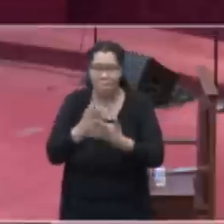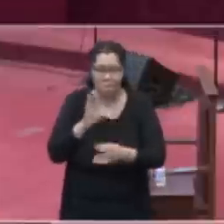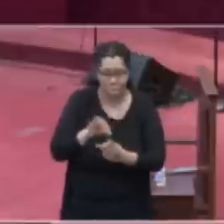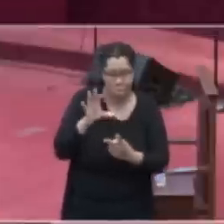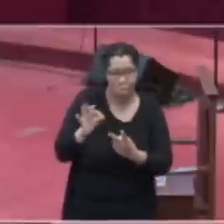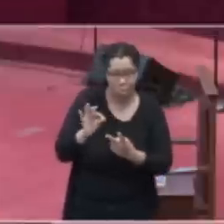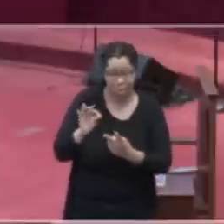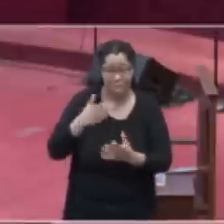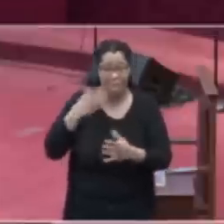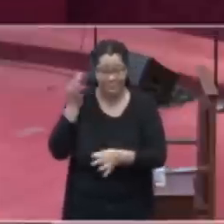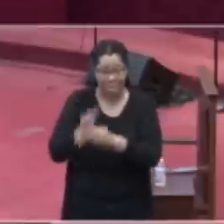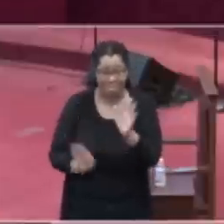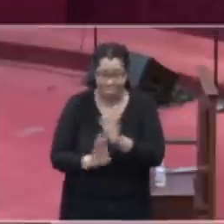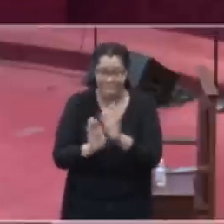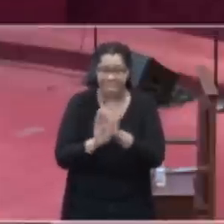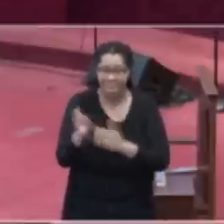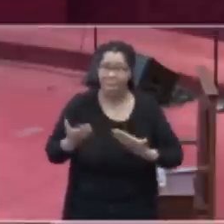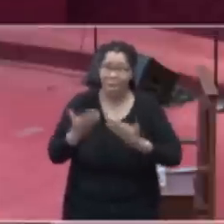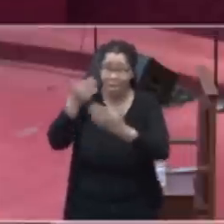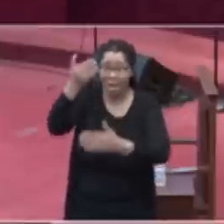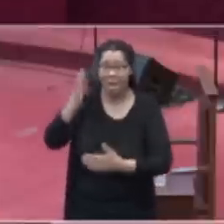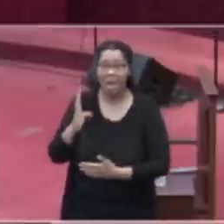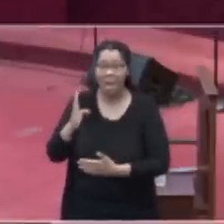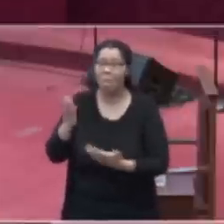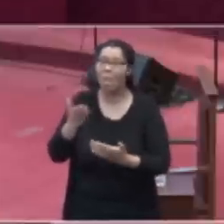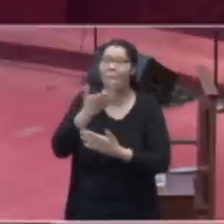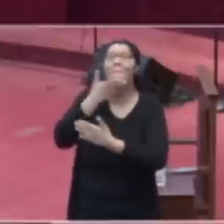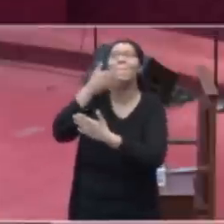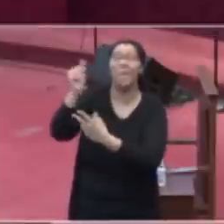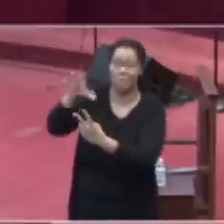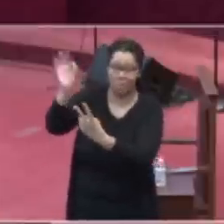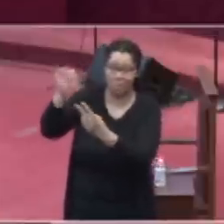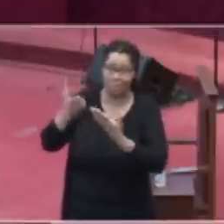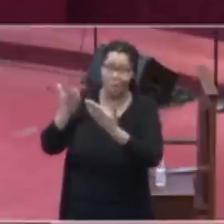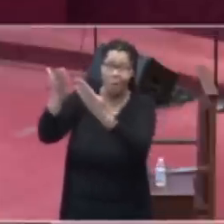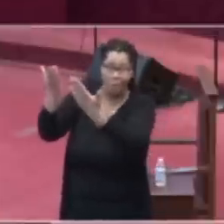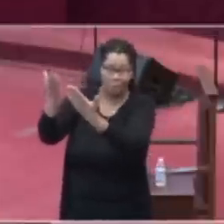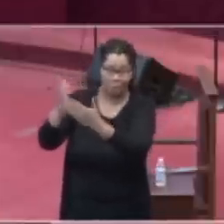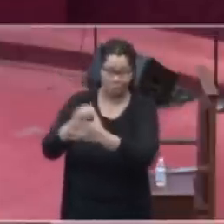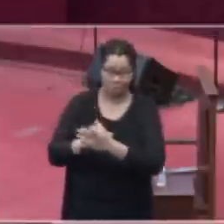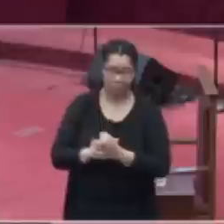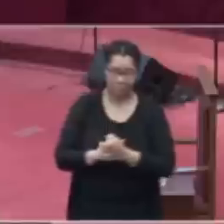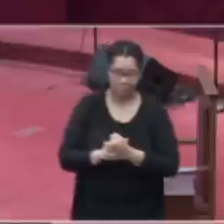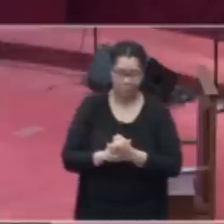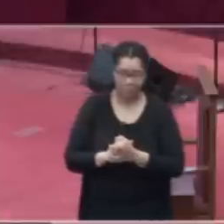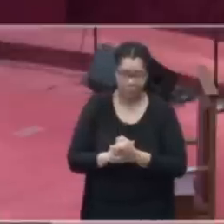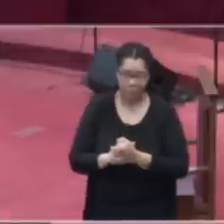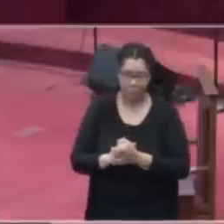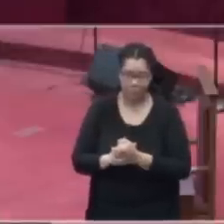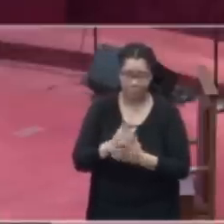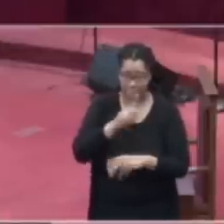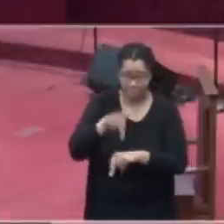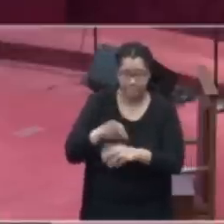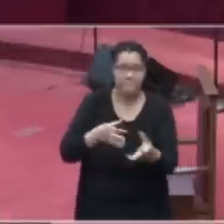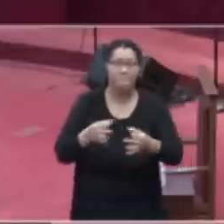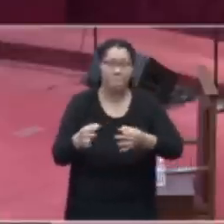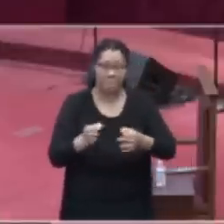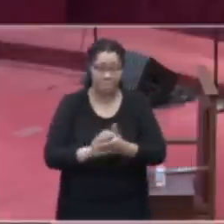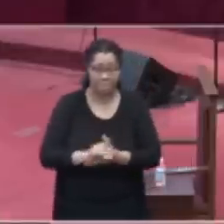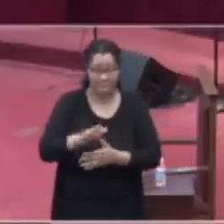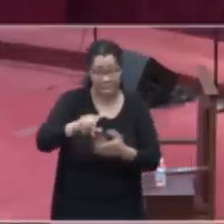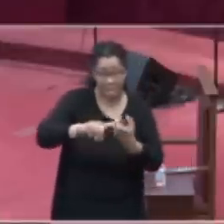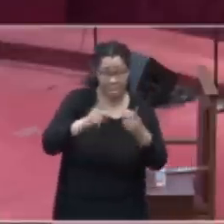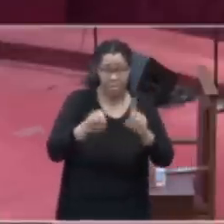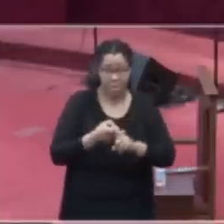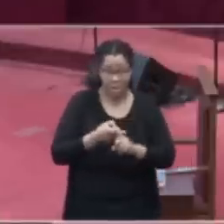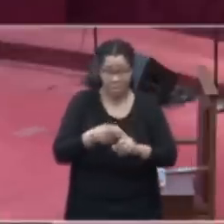grow in faith, I'm going to offer to him better choices. This is what Peter says, friends,